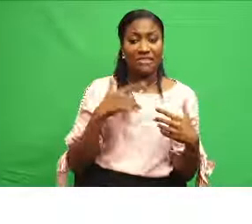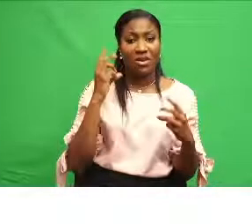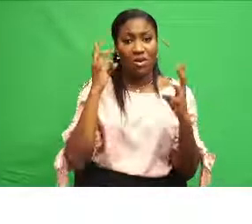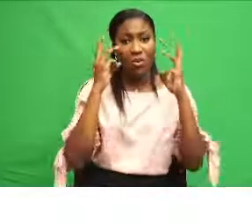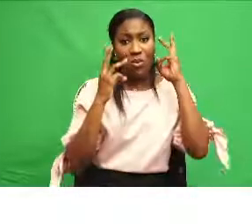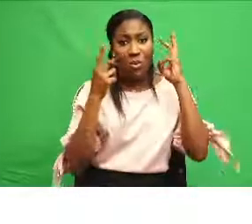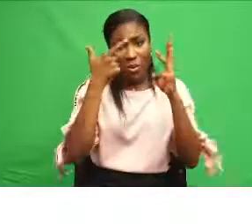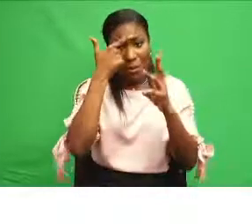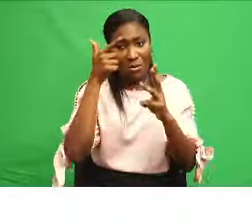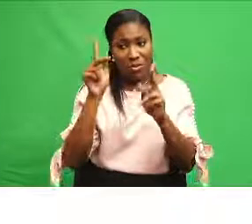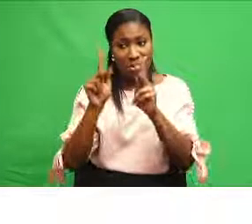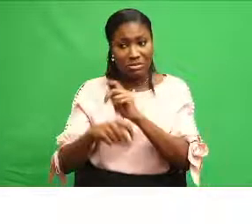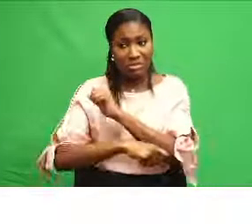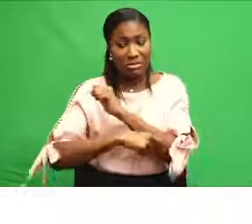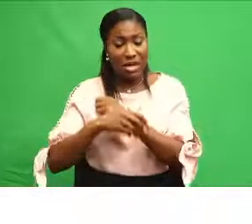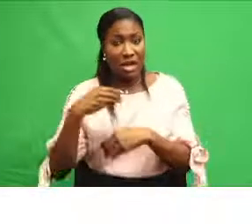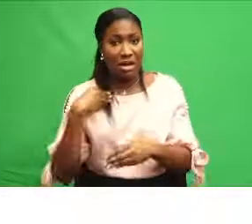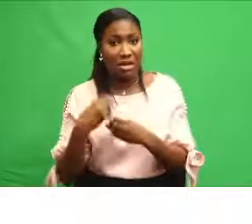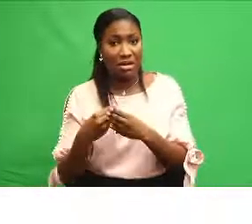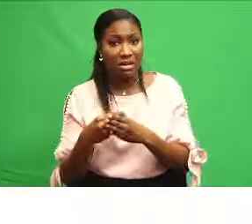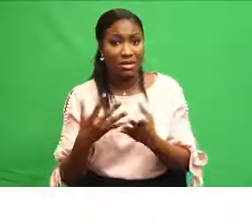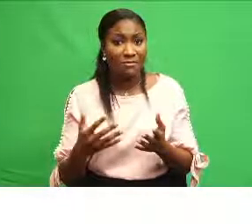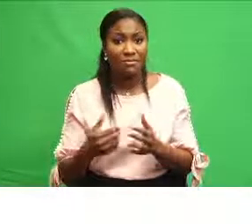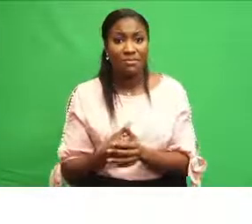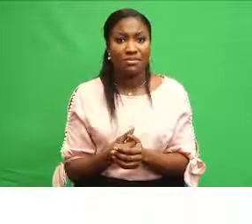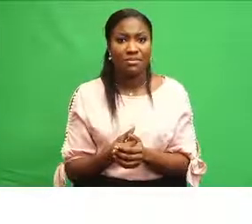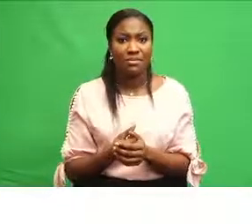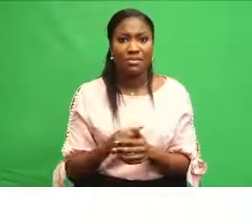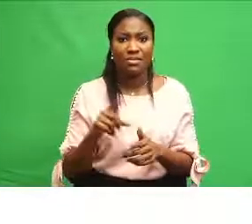probably. A noticeable increase